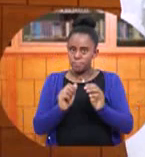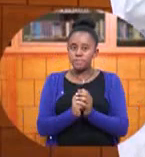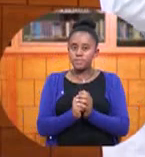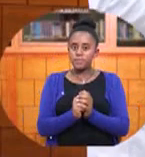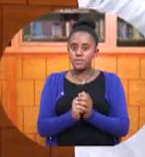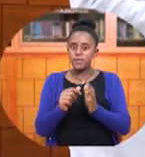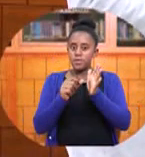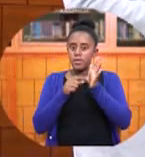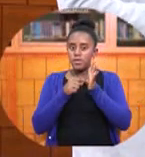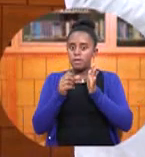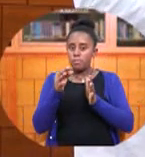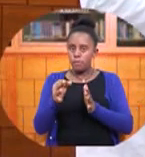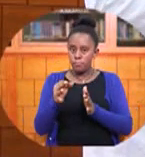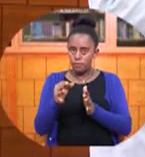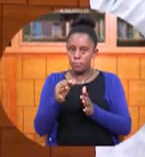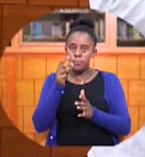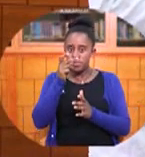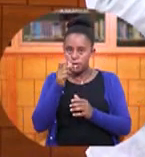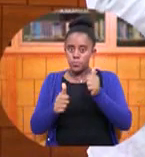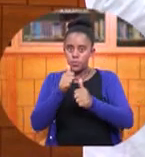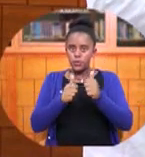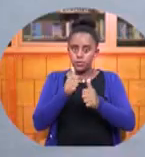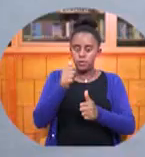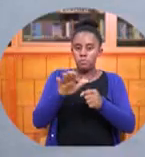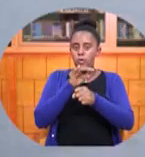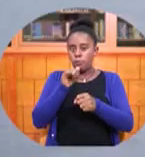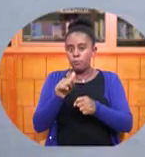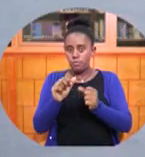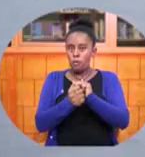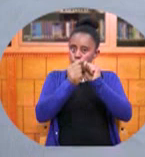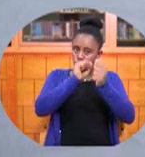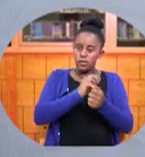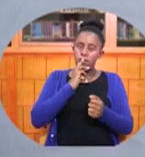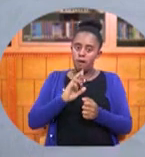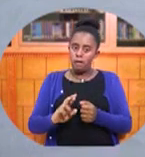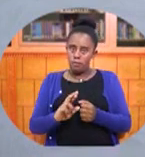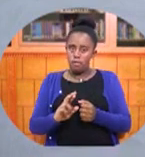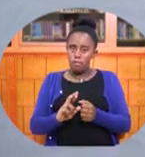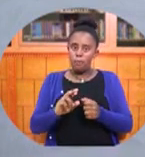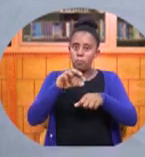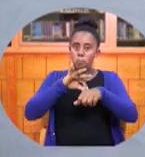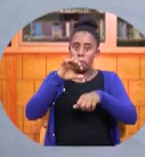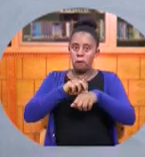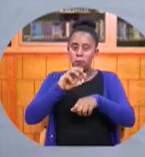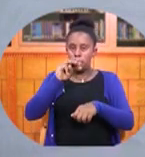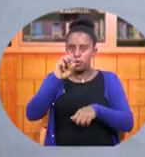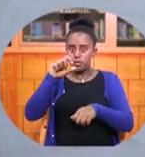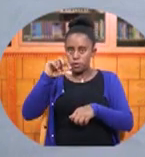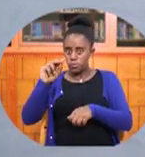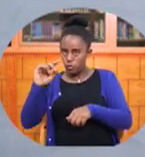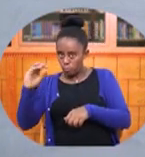The example of the insect which is following incomplete metamorphosis are mosquito and